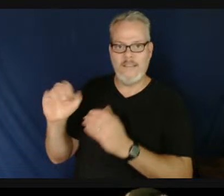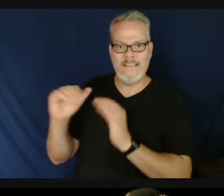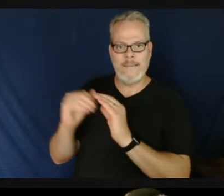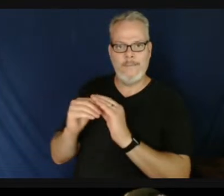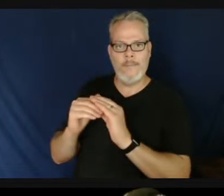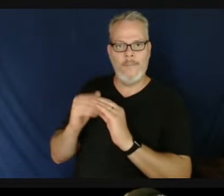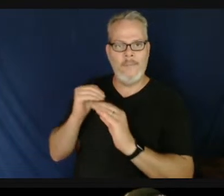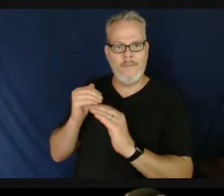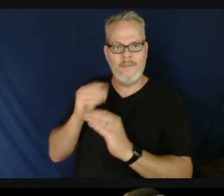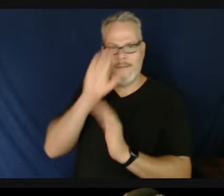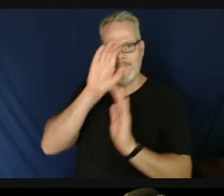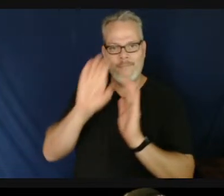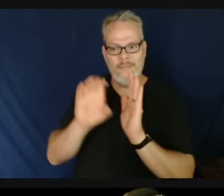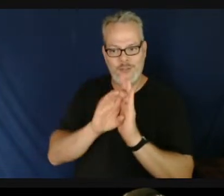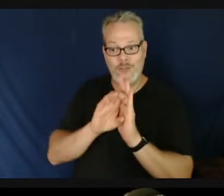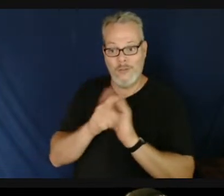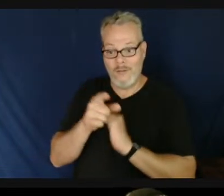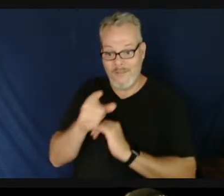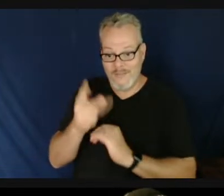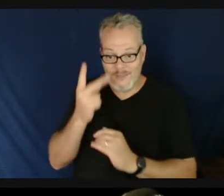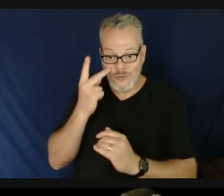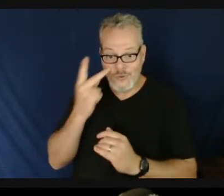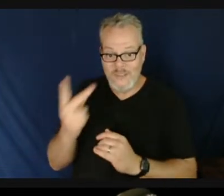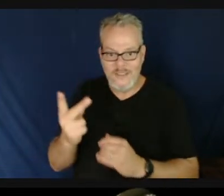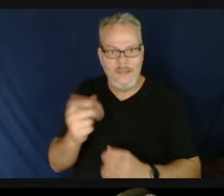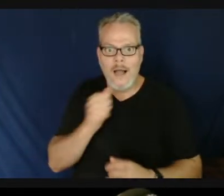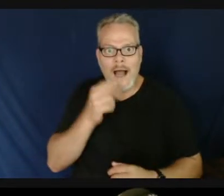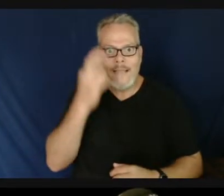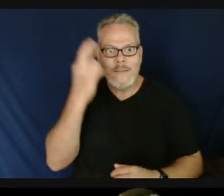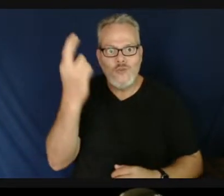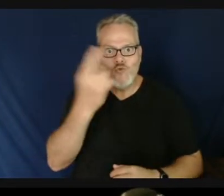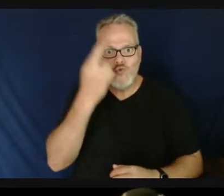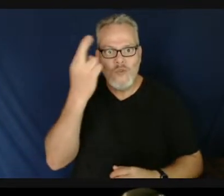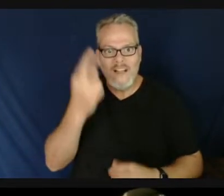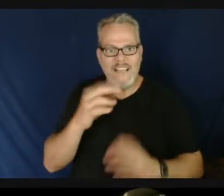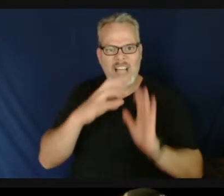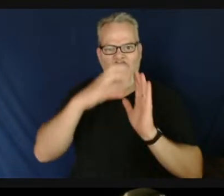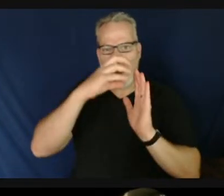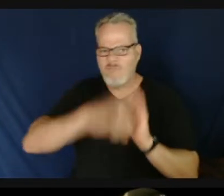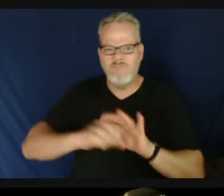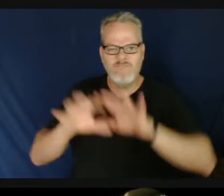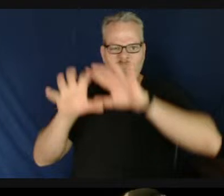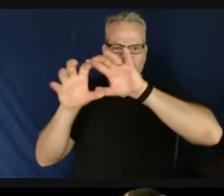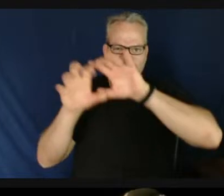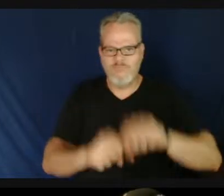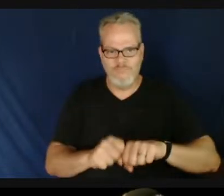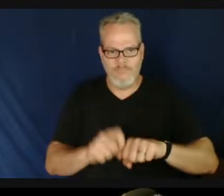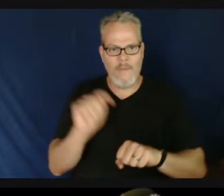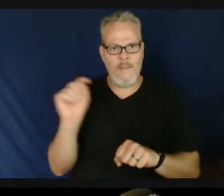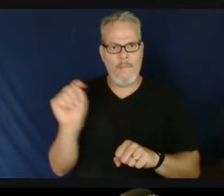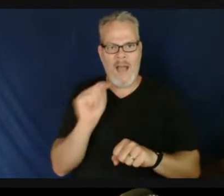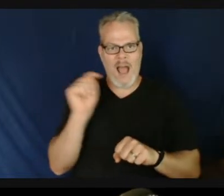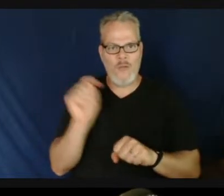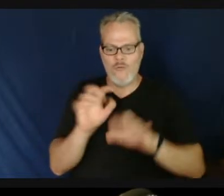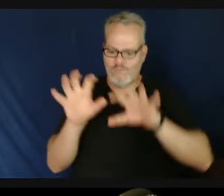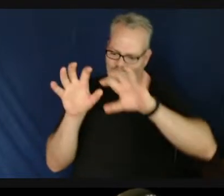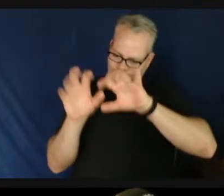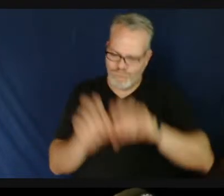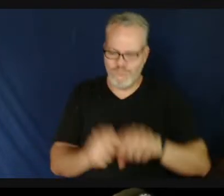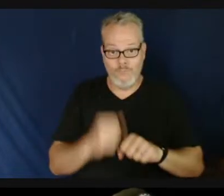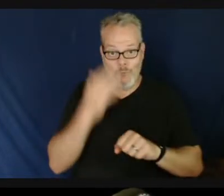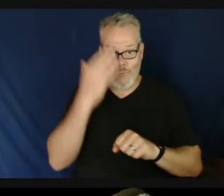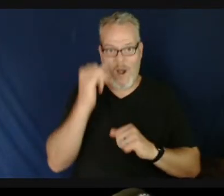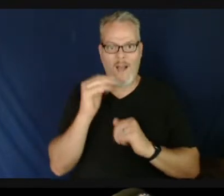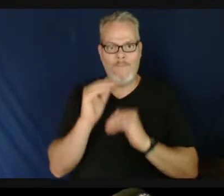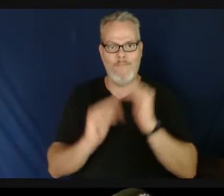and you can see that I didn't realize they were tearing out the bathrooms to build this pavilion as well. So there